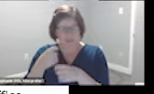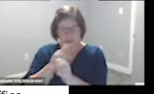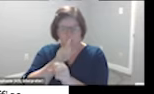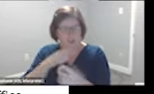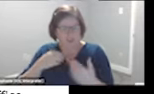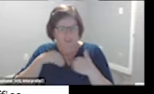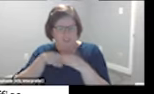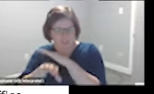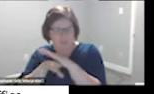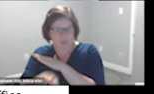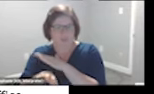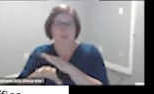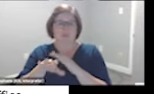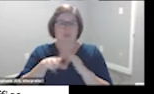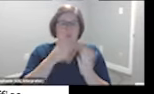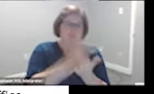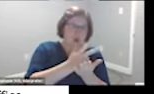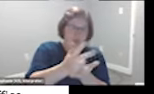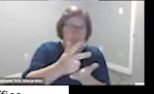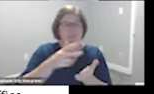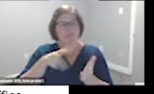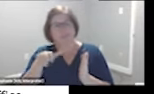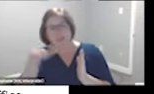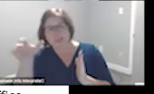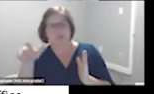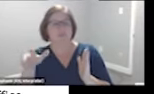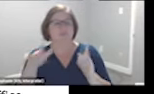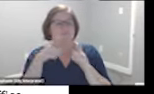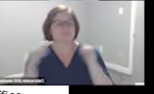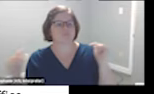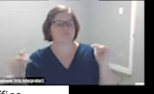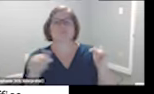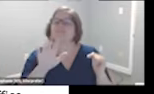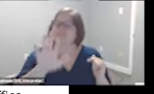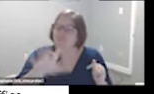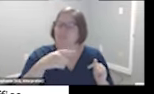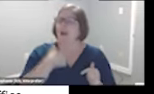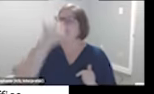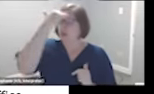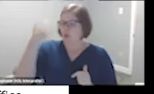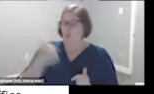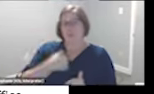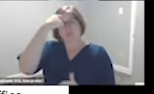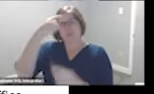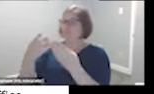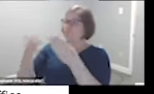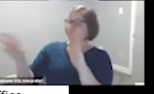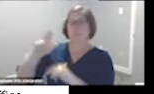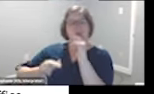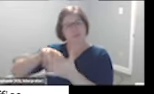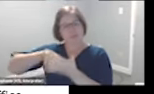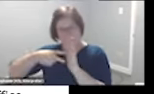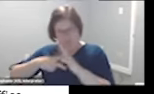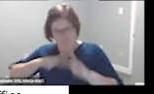I include myself in this, often think that public spaces and public buildings are physically accessible because of the ADA, but that